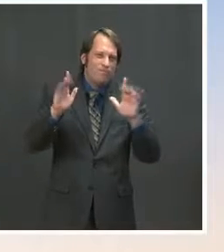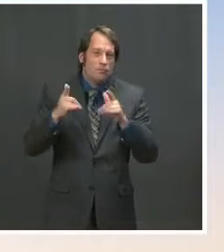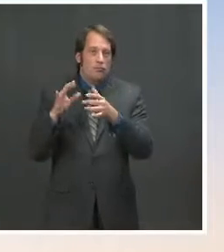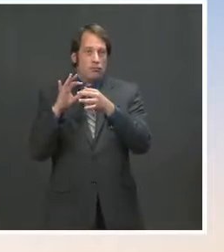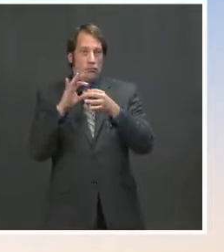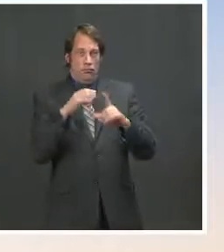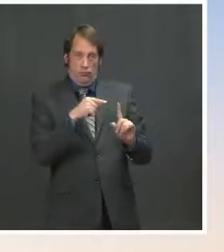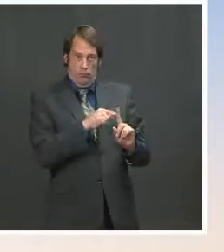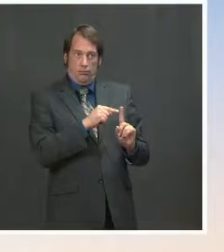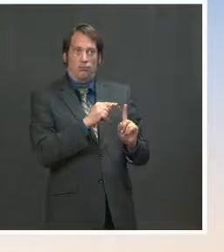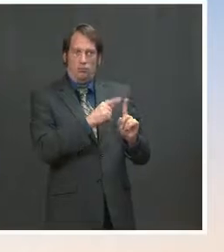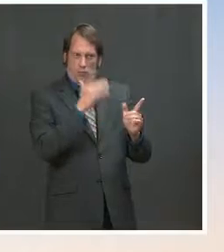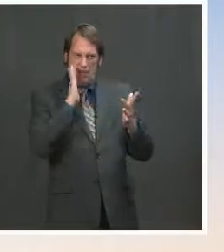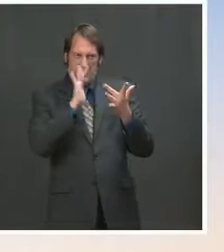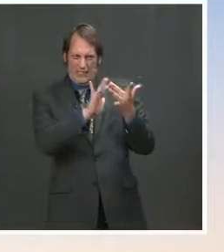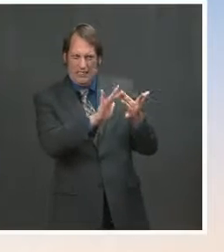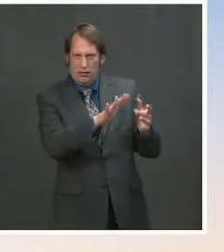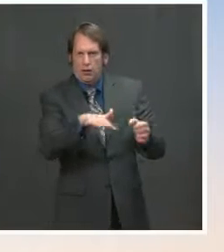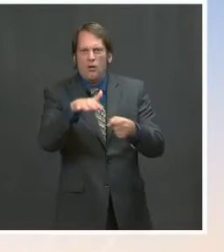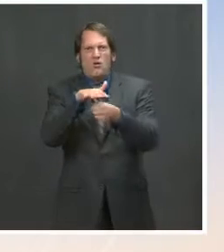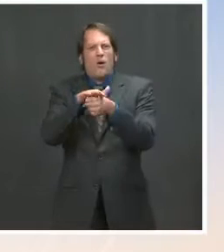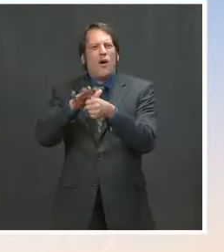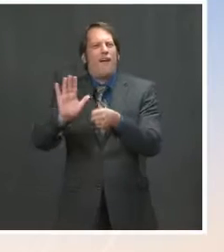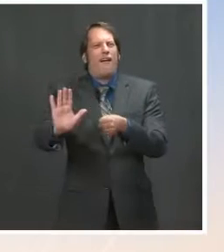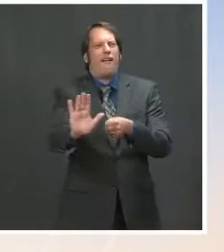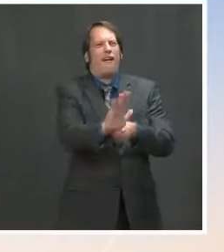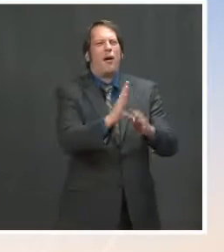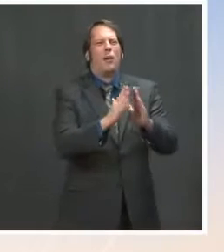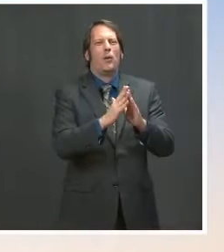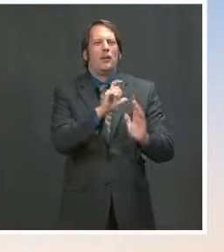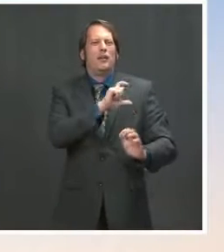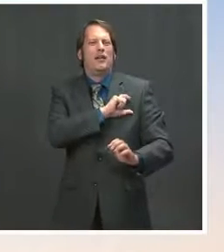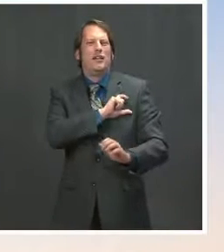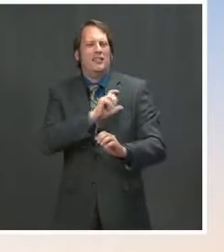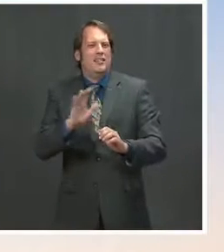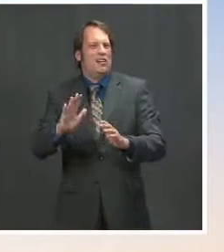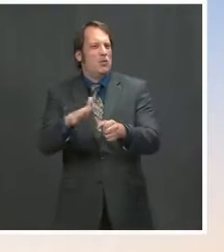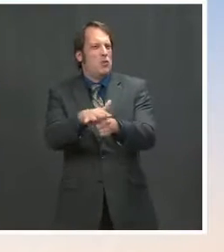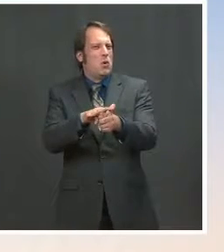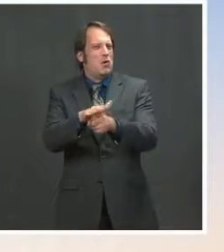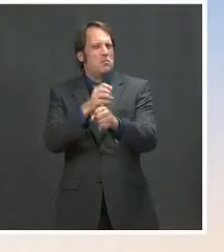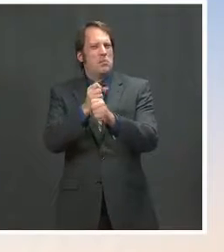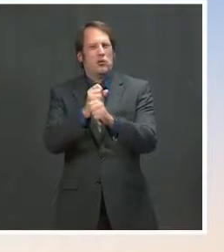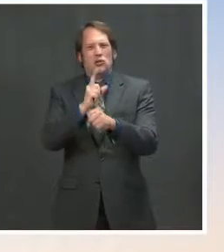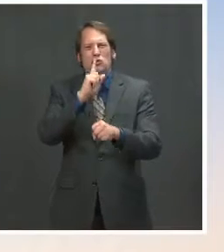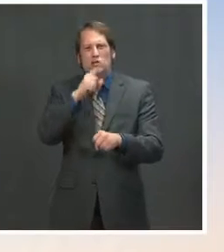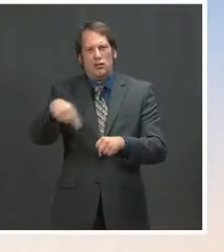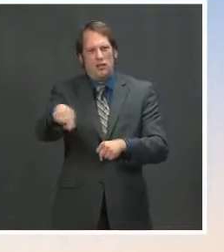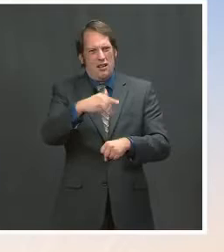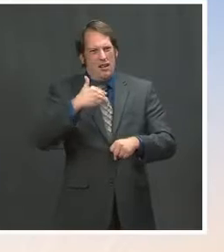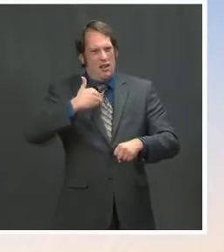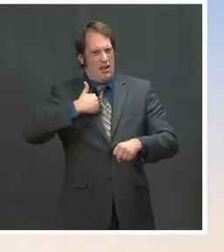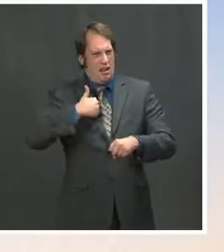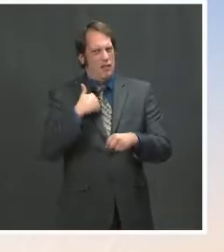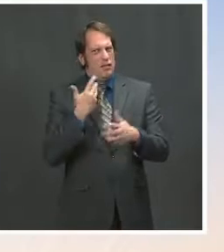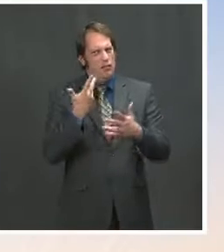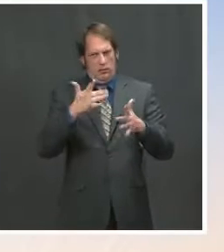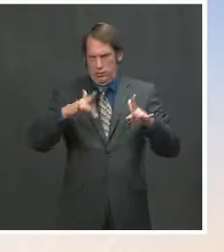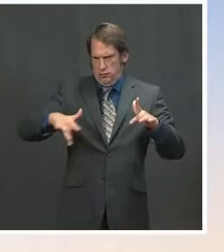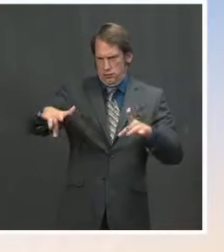authorities. Of course, our objective is to ensure there is a space for peaceful protest,